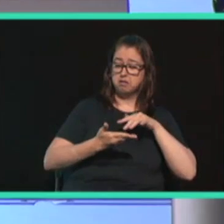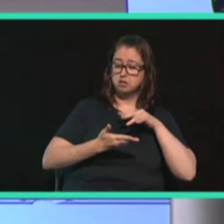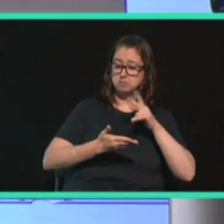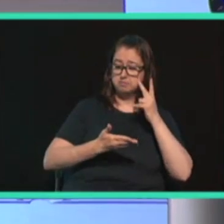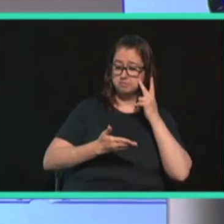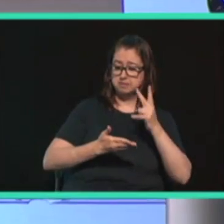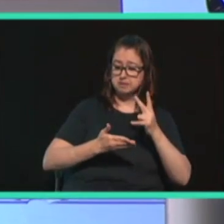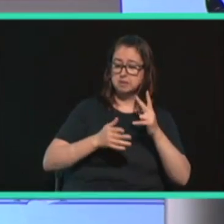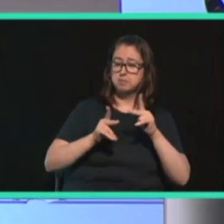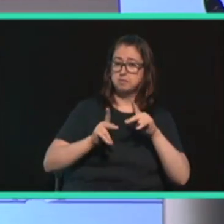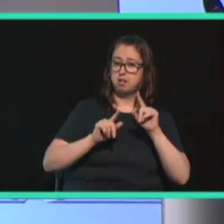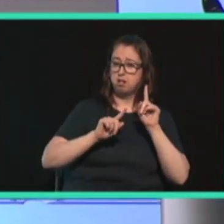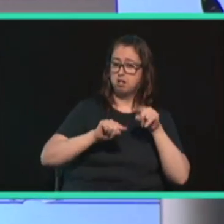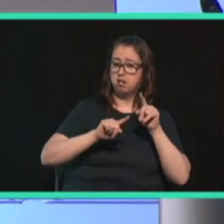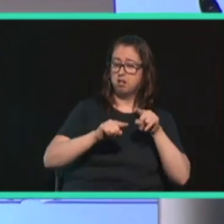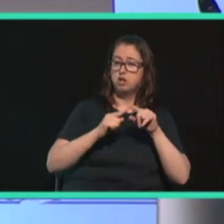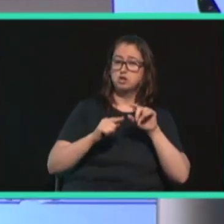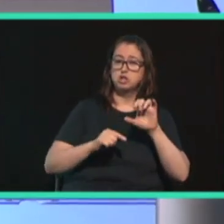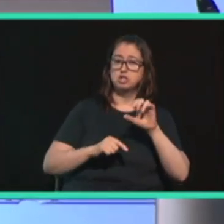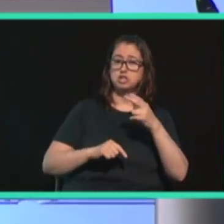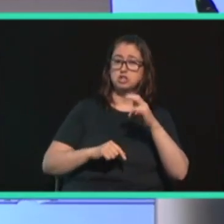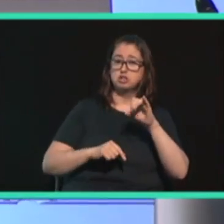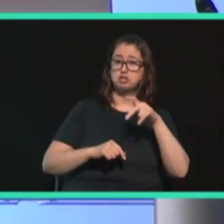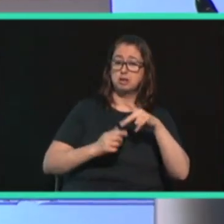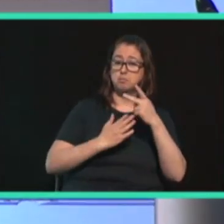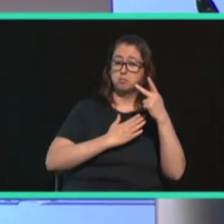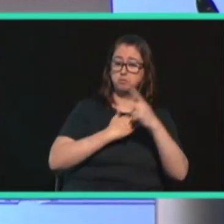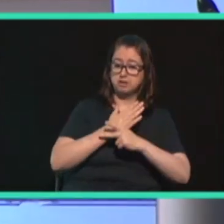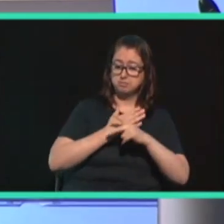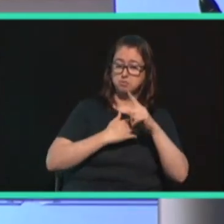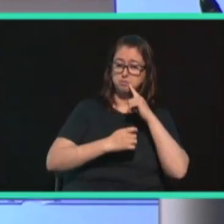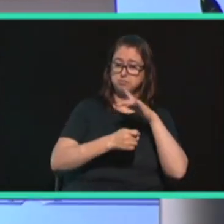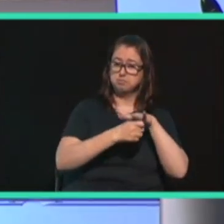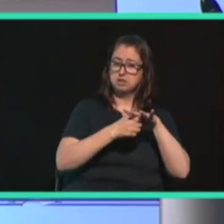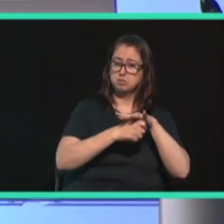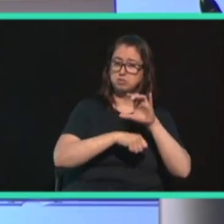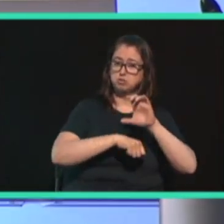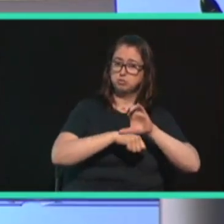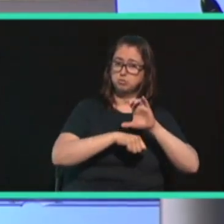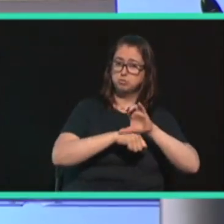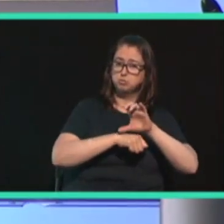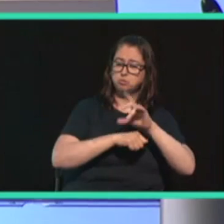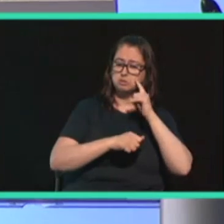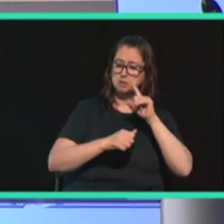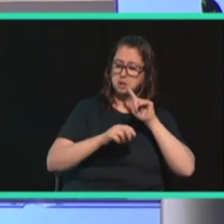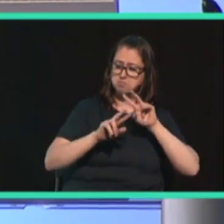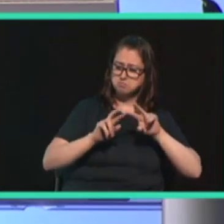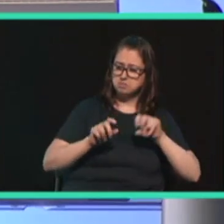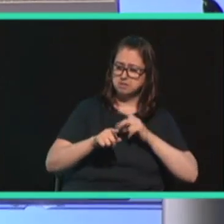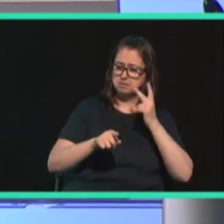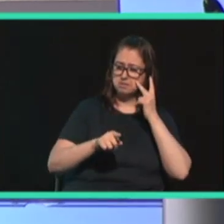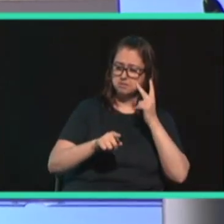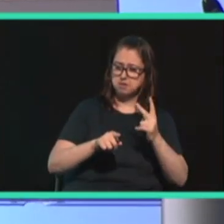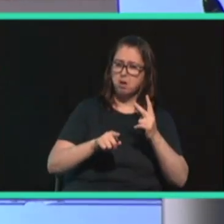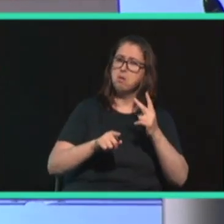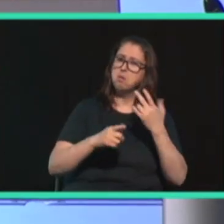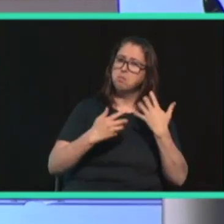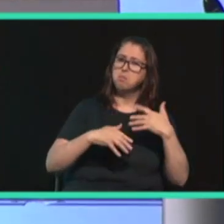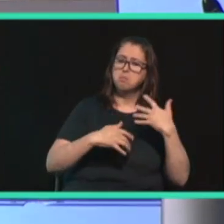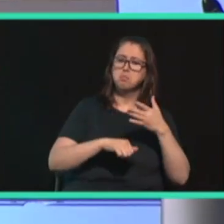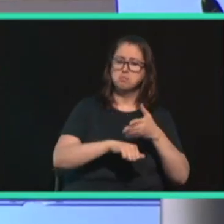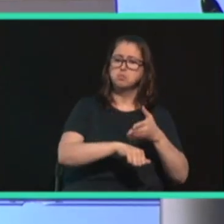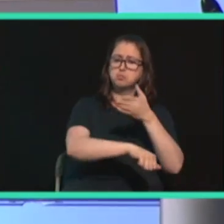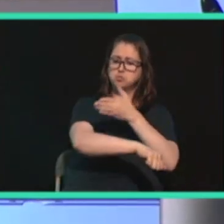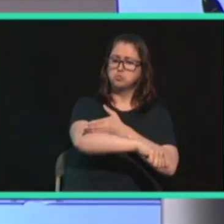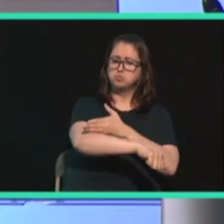club CHIP program that was offered on a monthly basis in the local church, they found that there was even greater improvements, and in